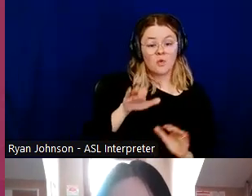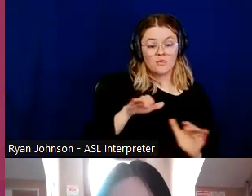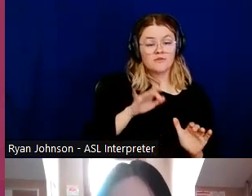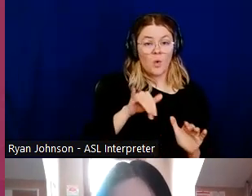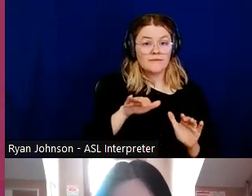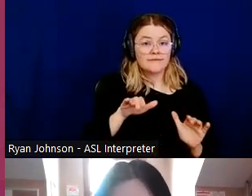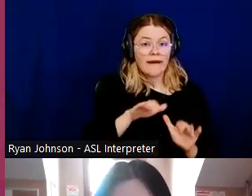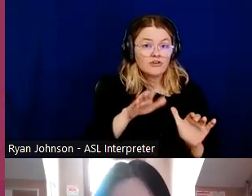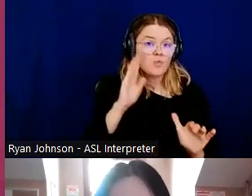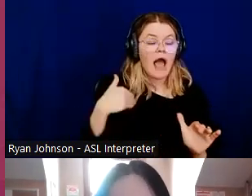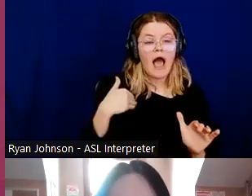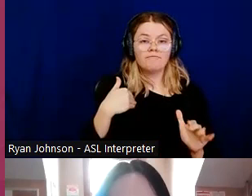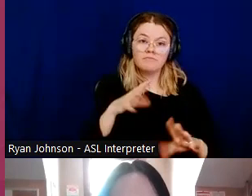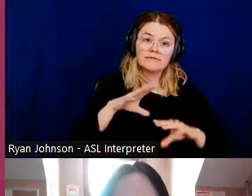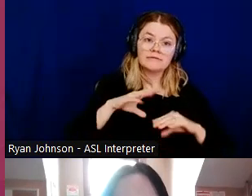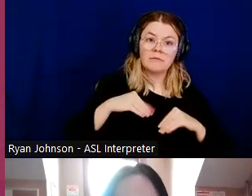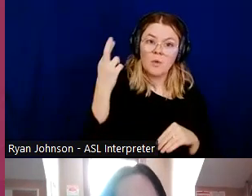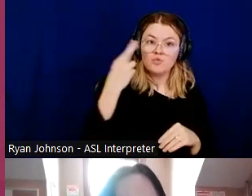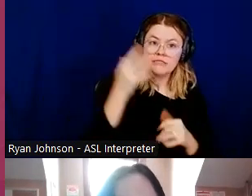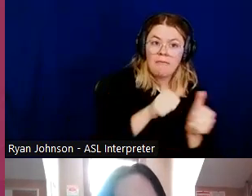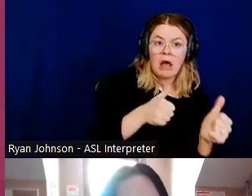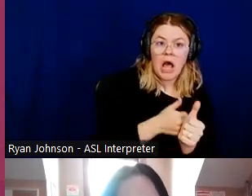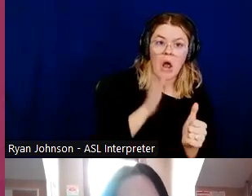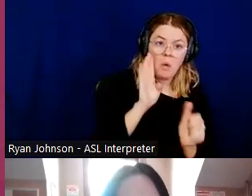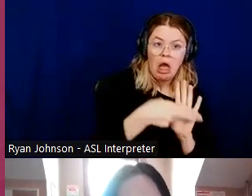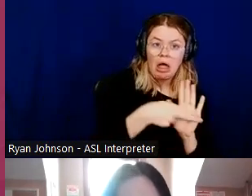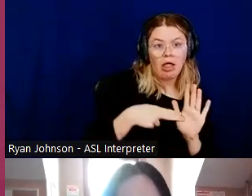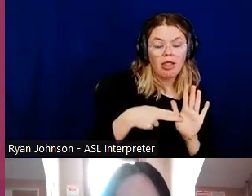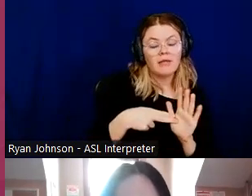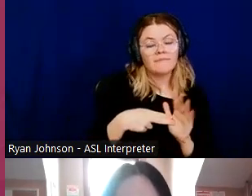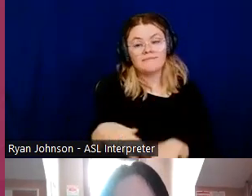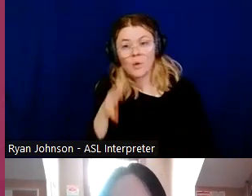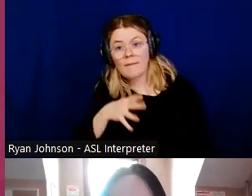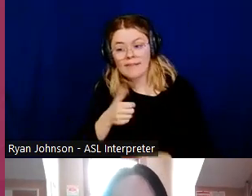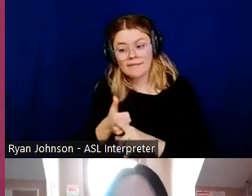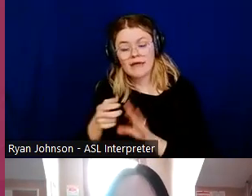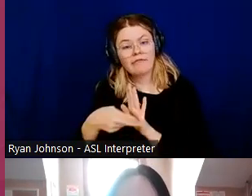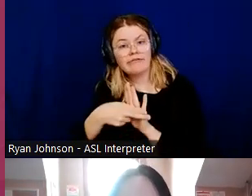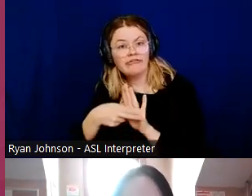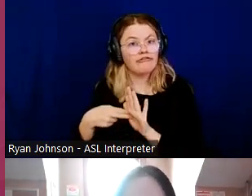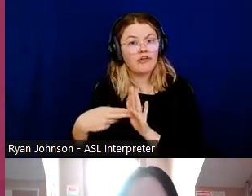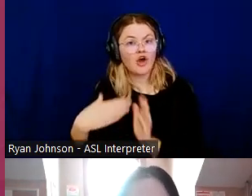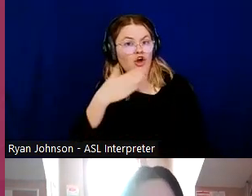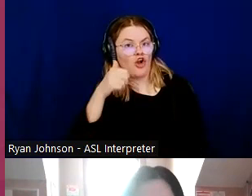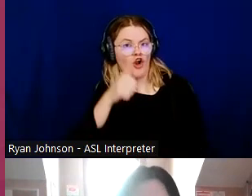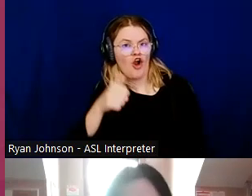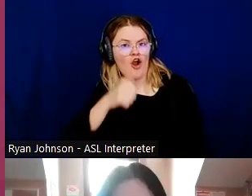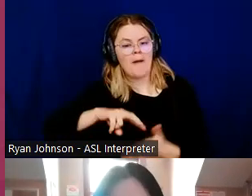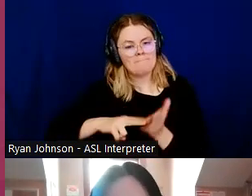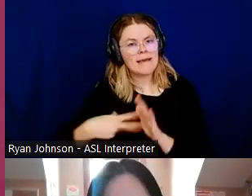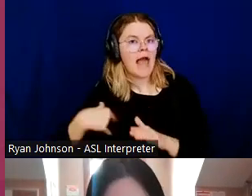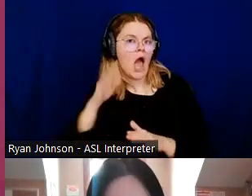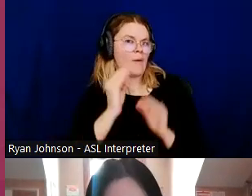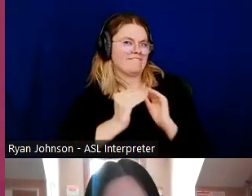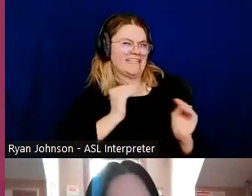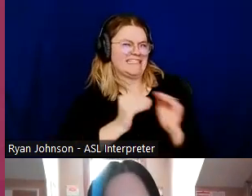as the good girls, are then expected to save and fix these male characters who are said to be